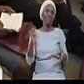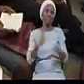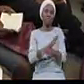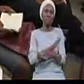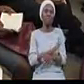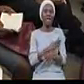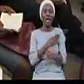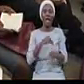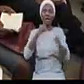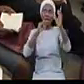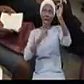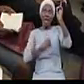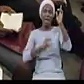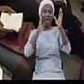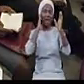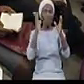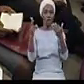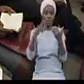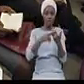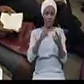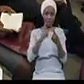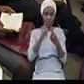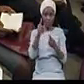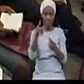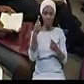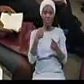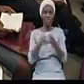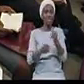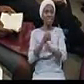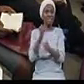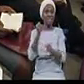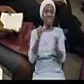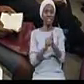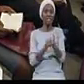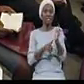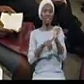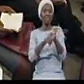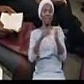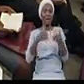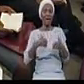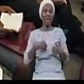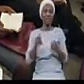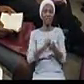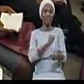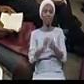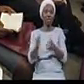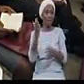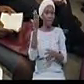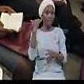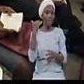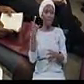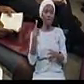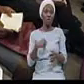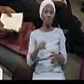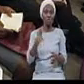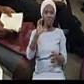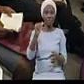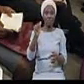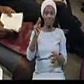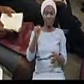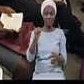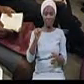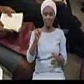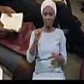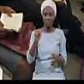the years that the locusts have eaten. The cankerworm, the caterpillar,